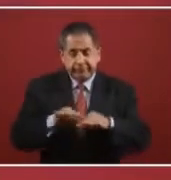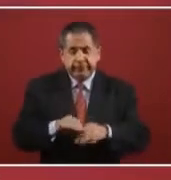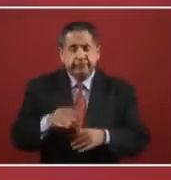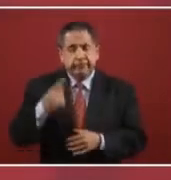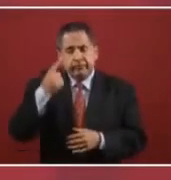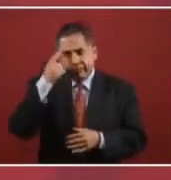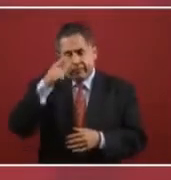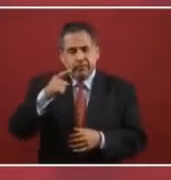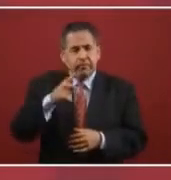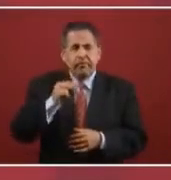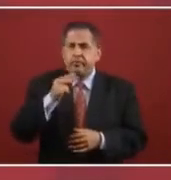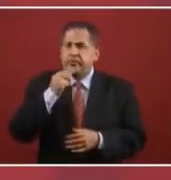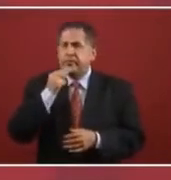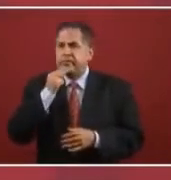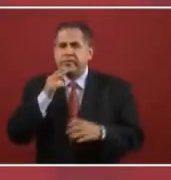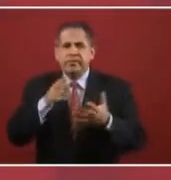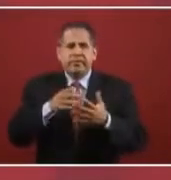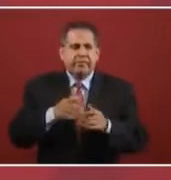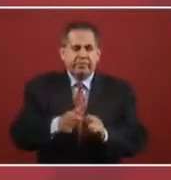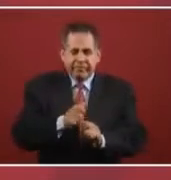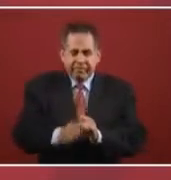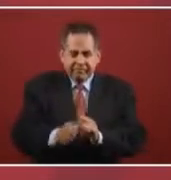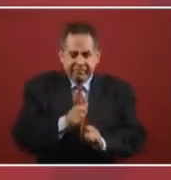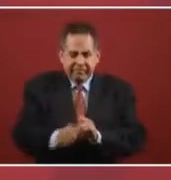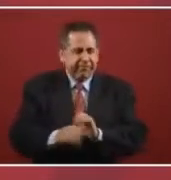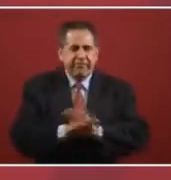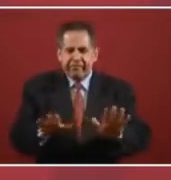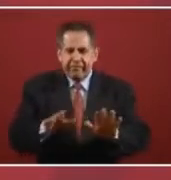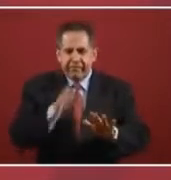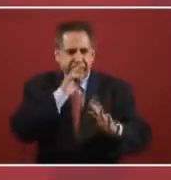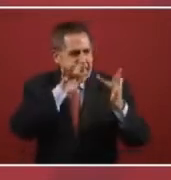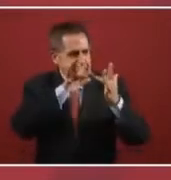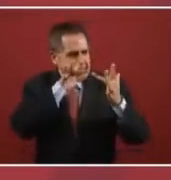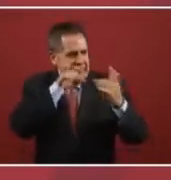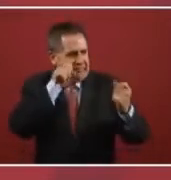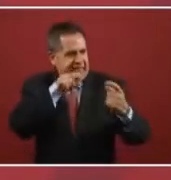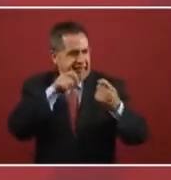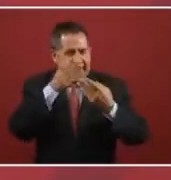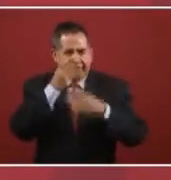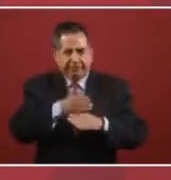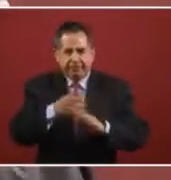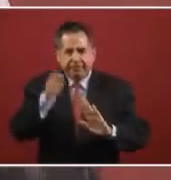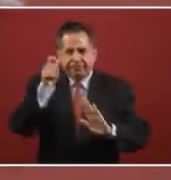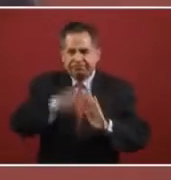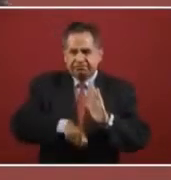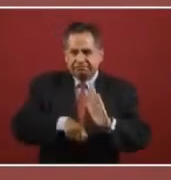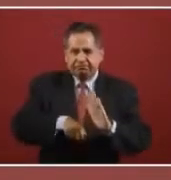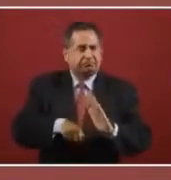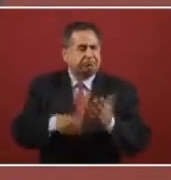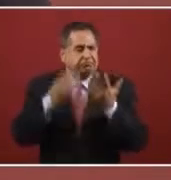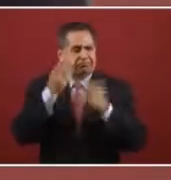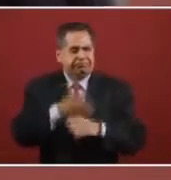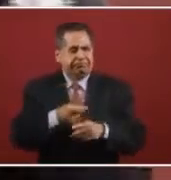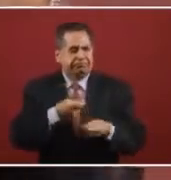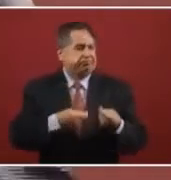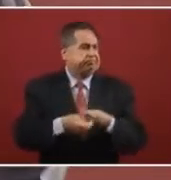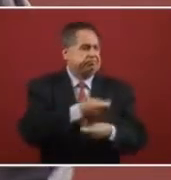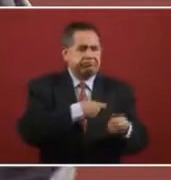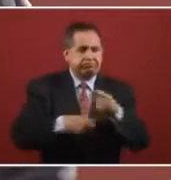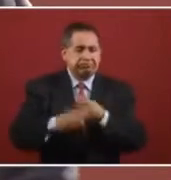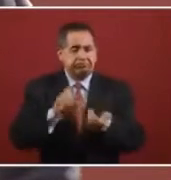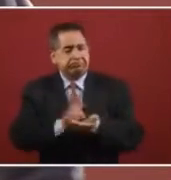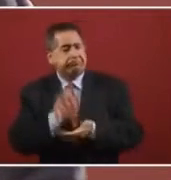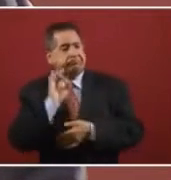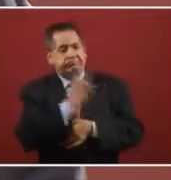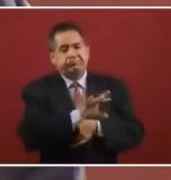funds so that they won't use cash, so that when a card, they can pay